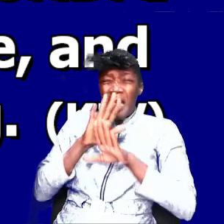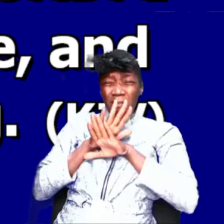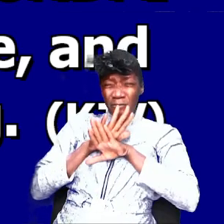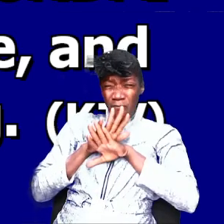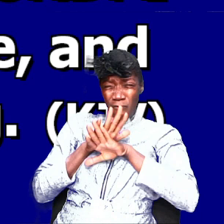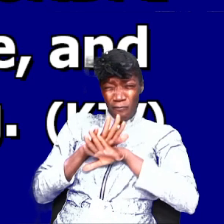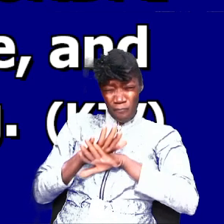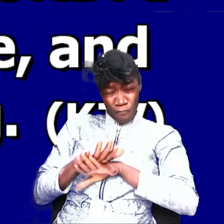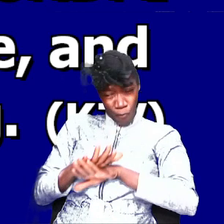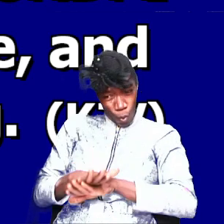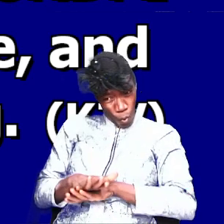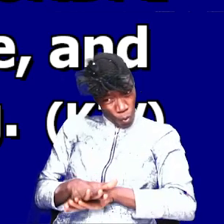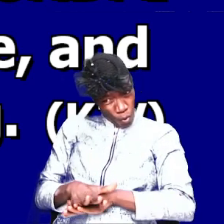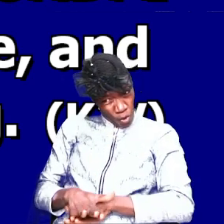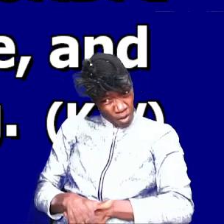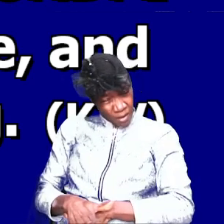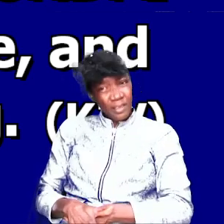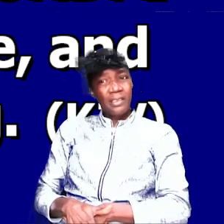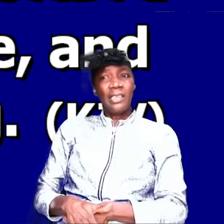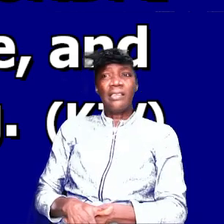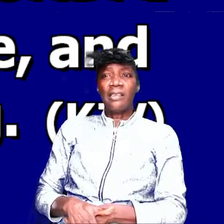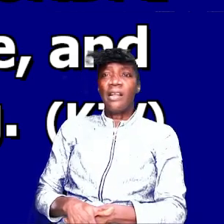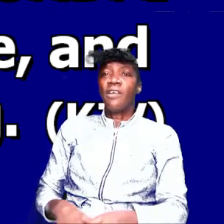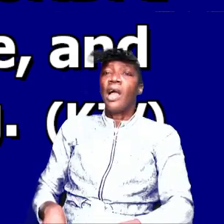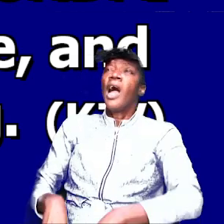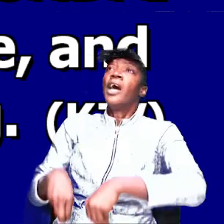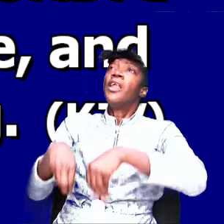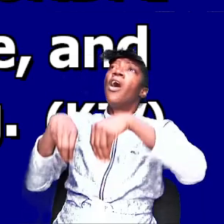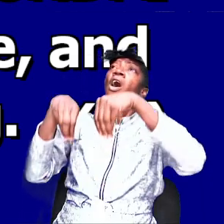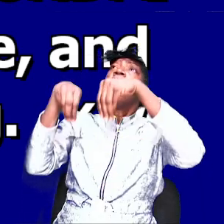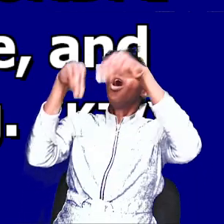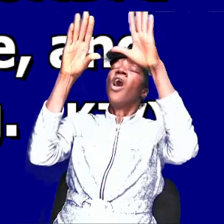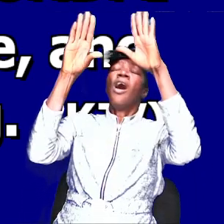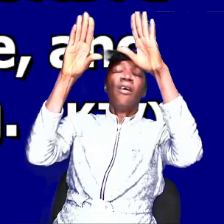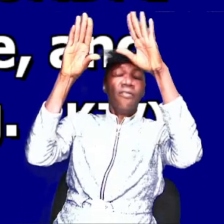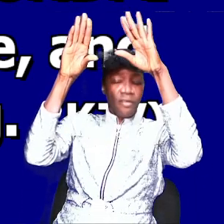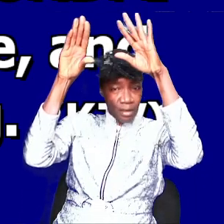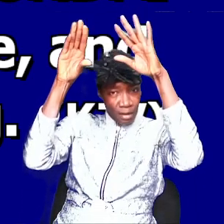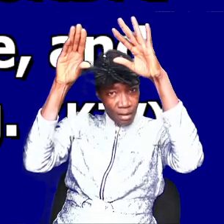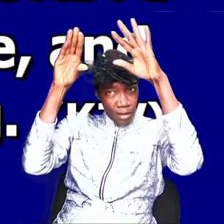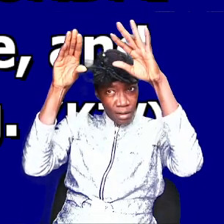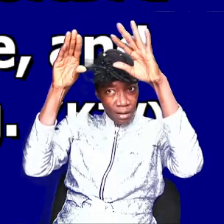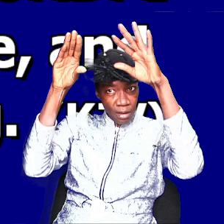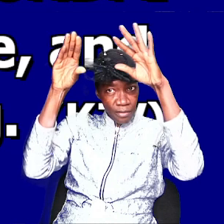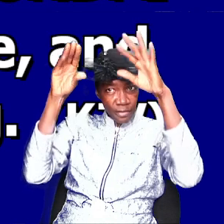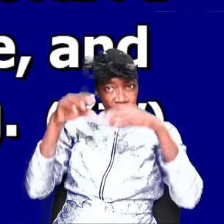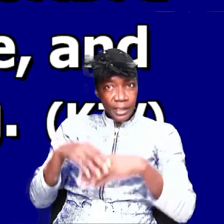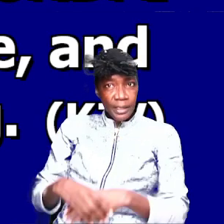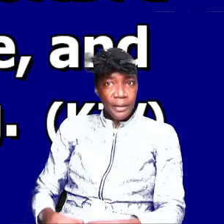I force myself, therefore, and offered burnt offering.